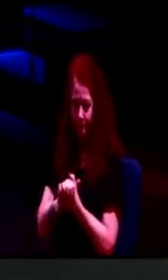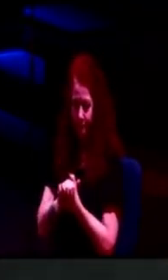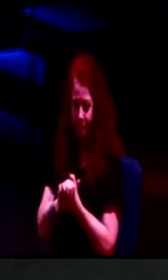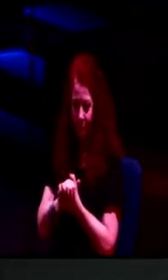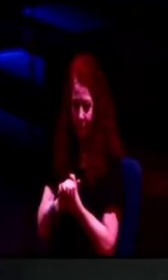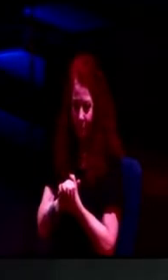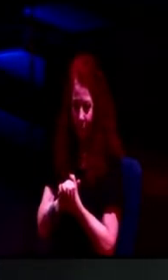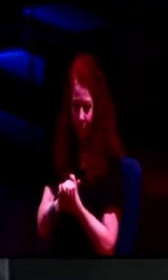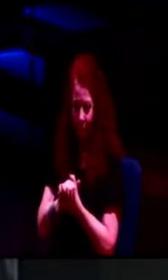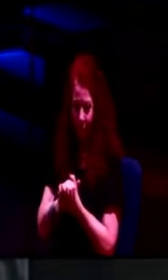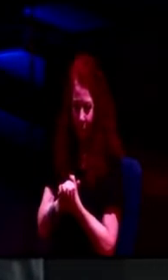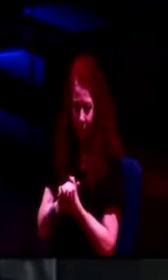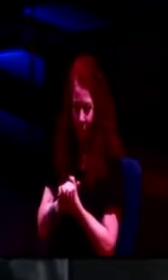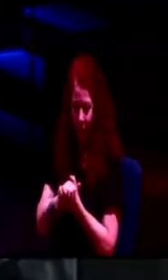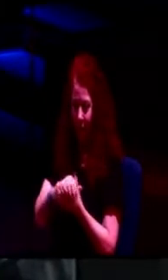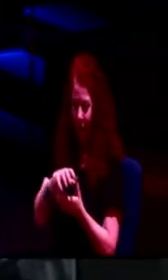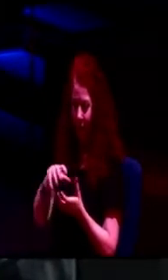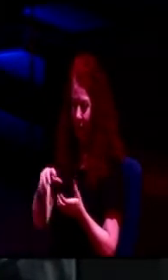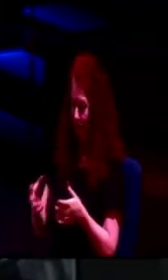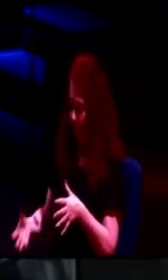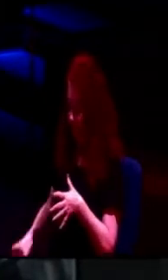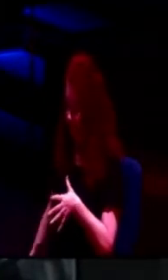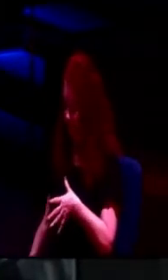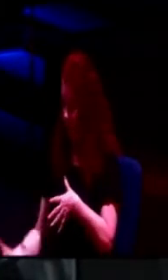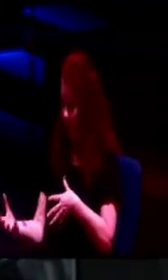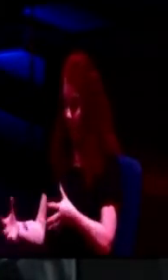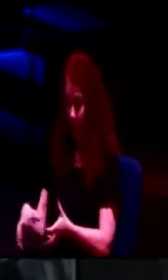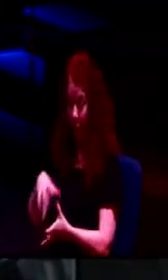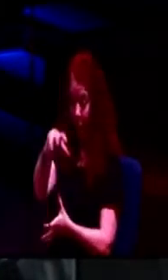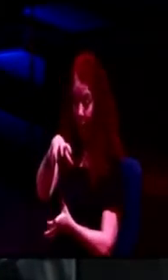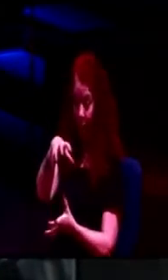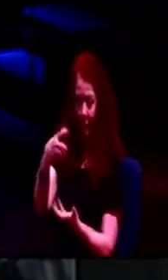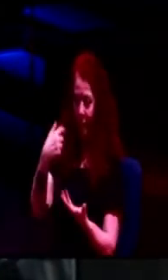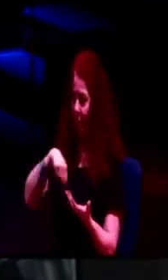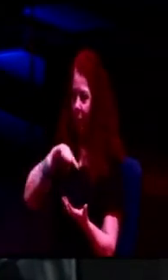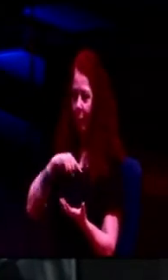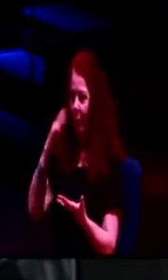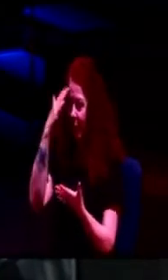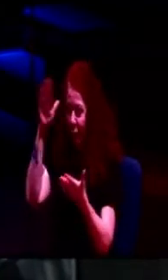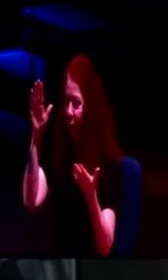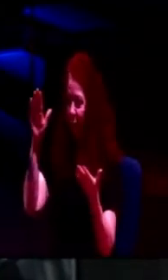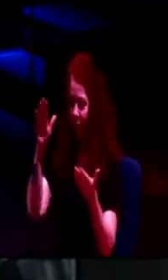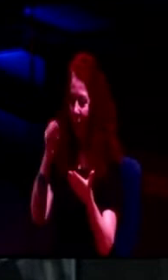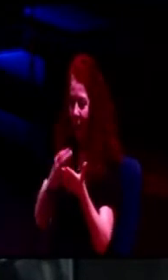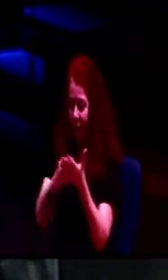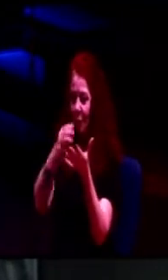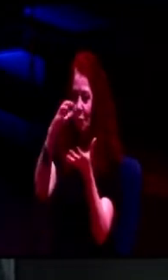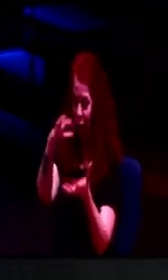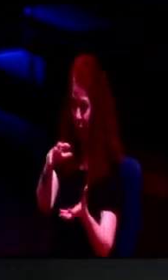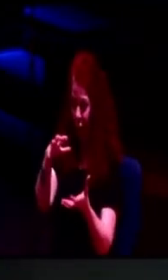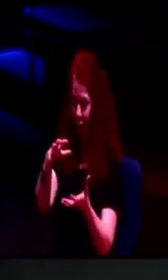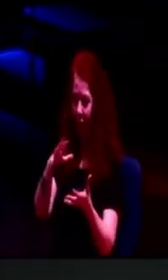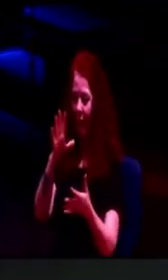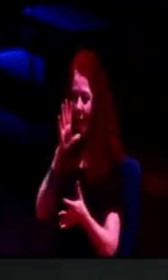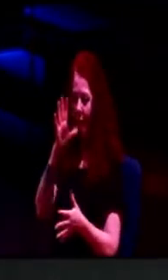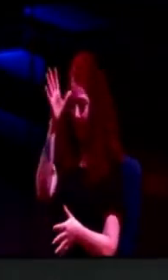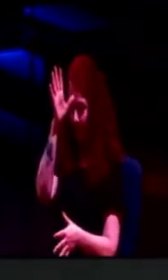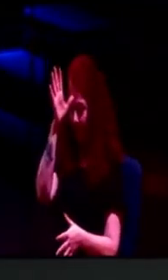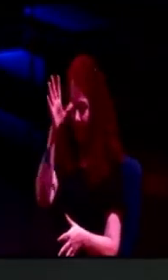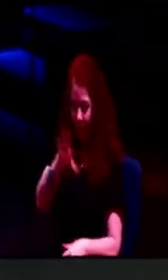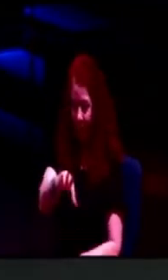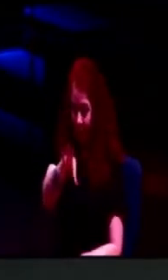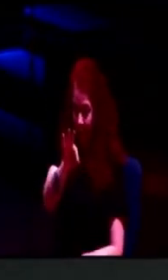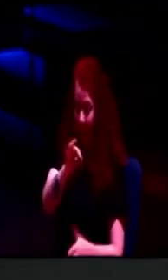bowling ball one time, and said he held it up. It's like, maybe it was this size. We don't know, but it was this treasure, right? Like, this guy found this treasure. It was